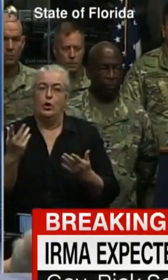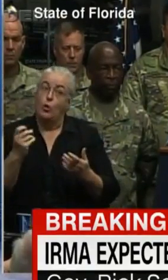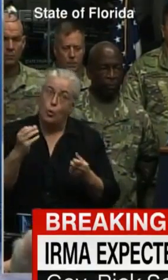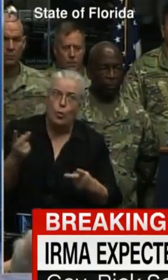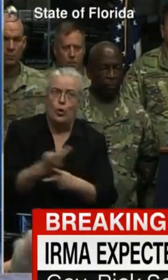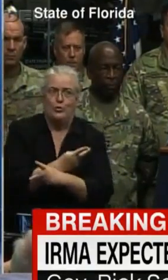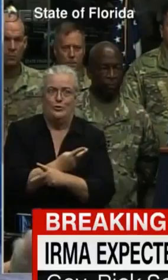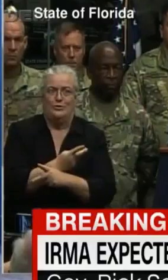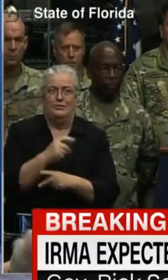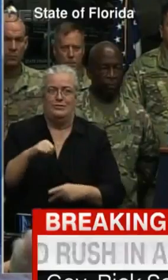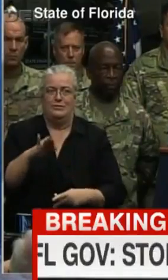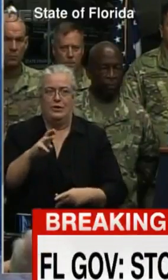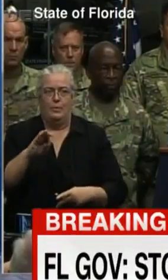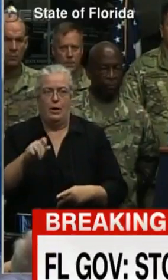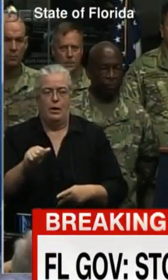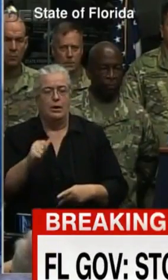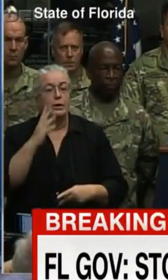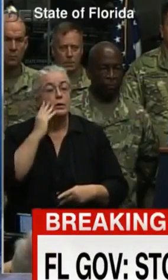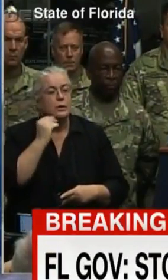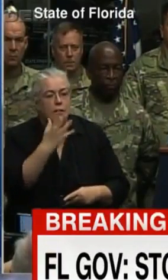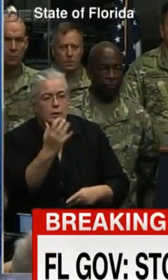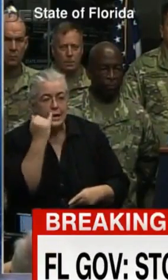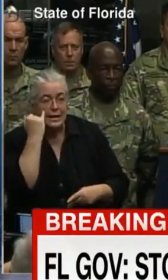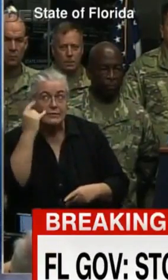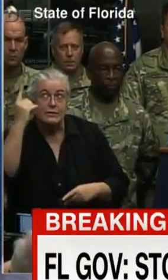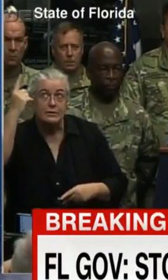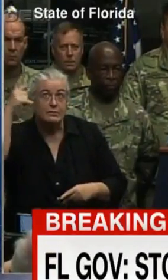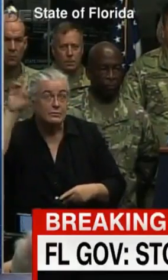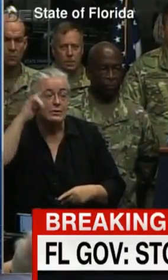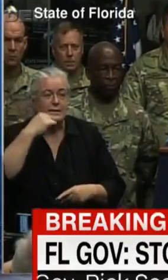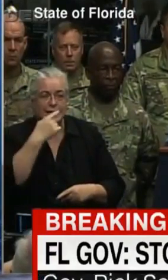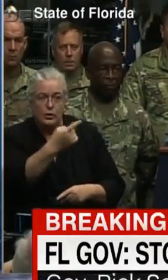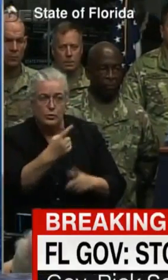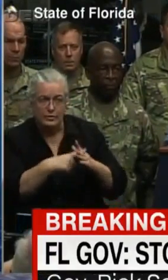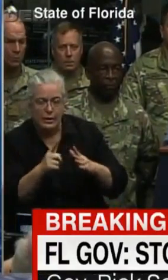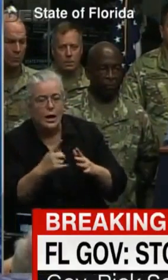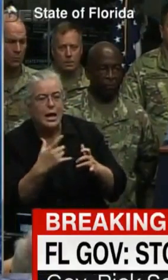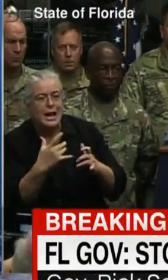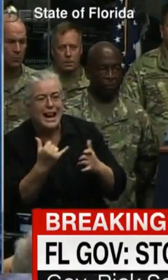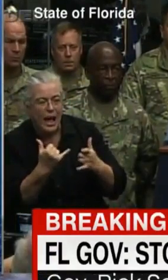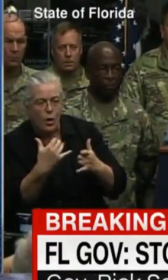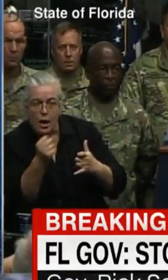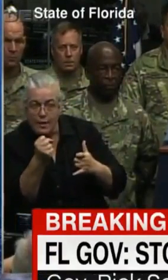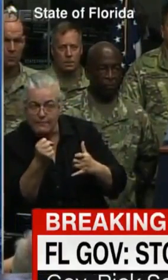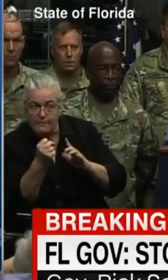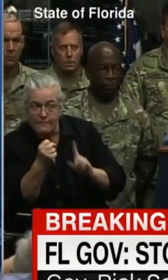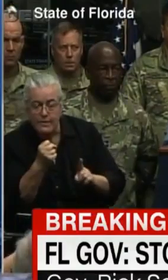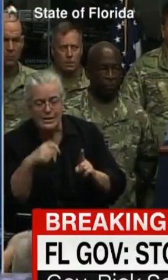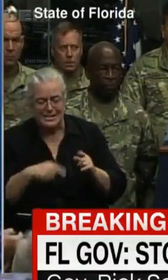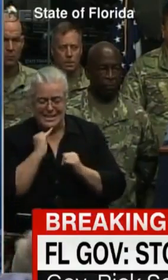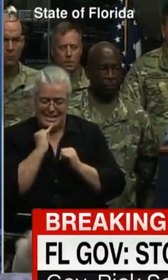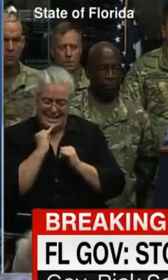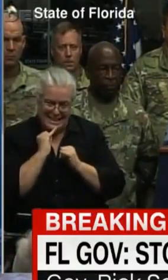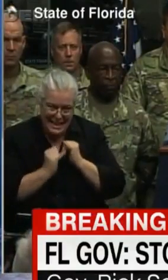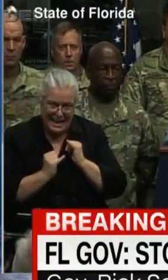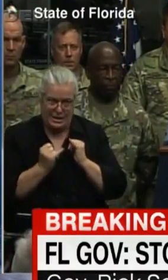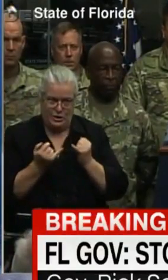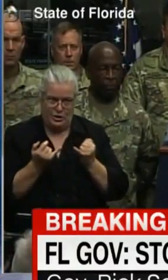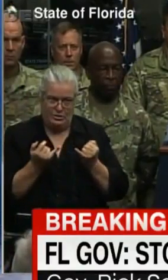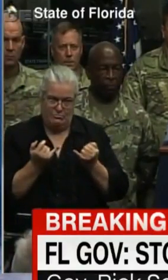been ordered to evacuate, you need to leave now. This is your last chance to make a good decision.